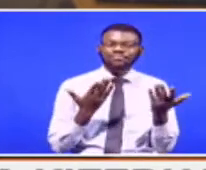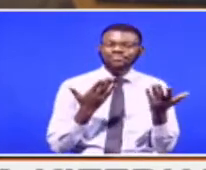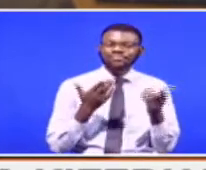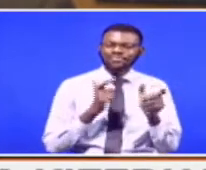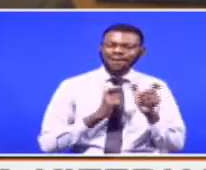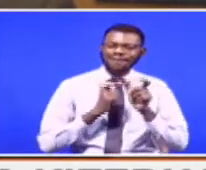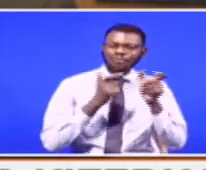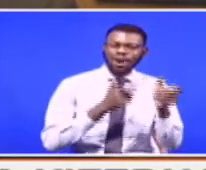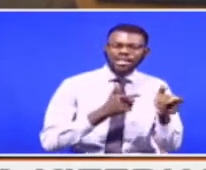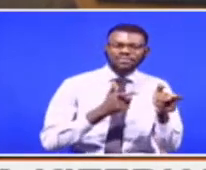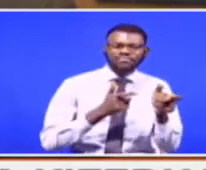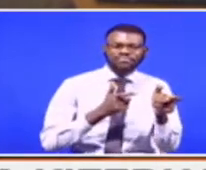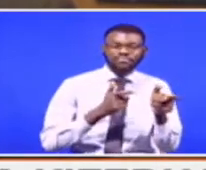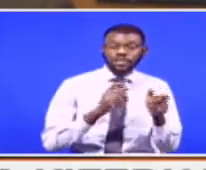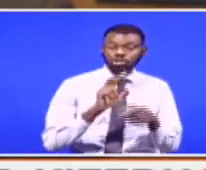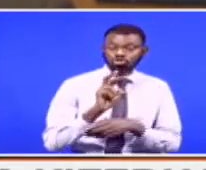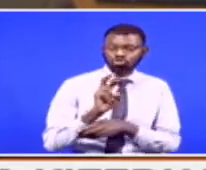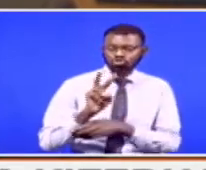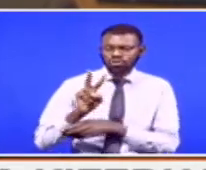2023,